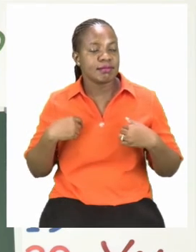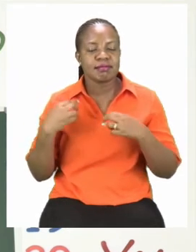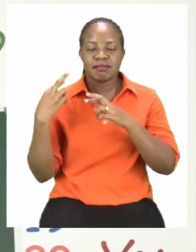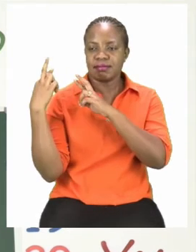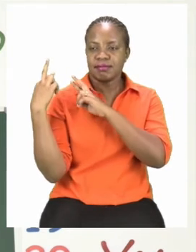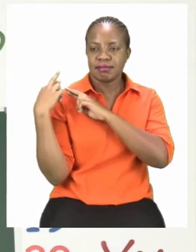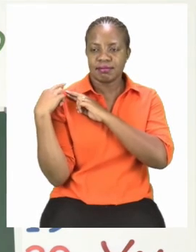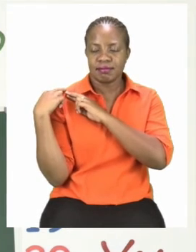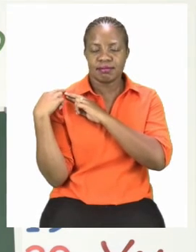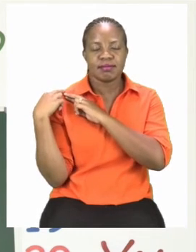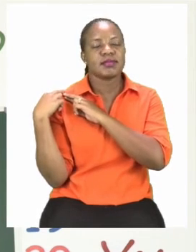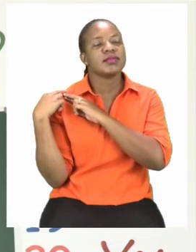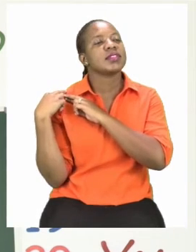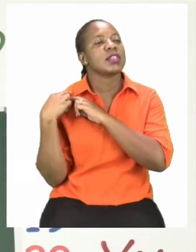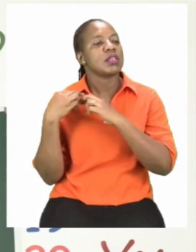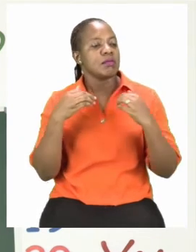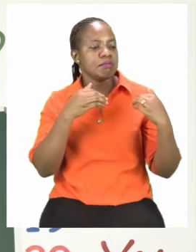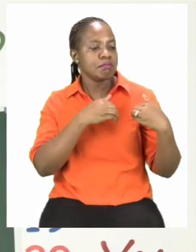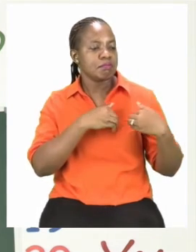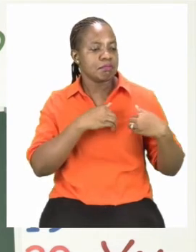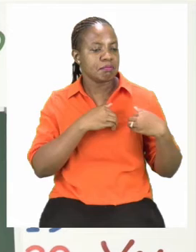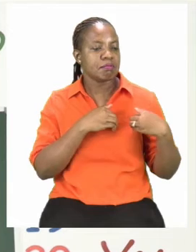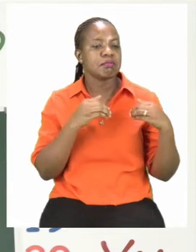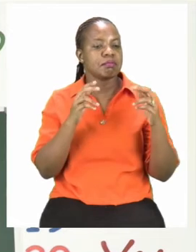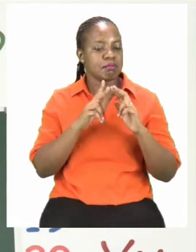have a car.